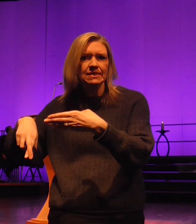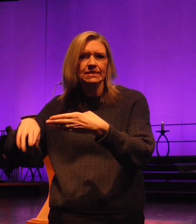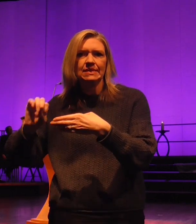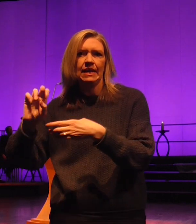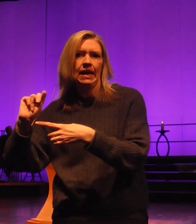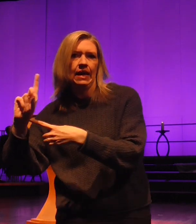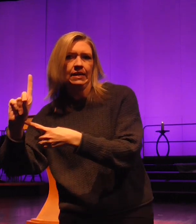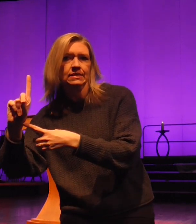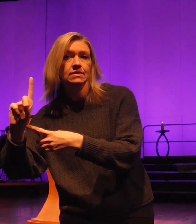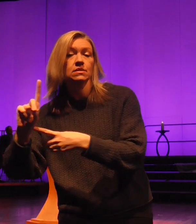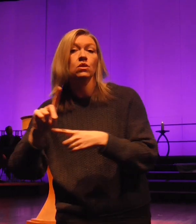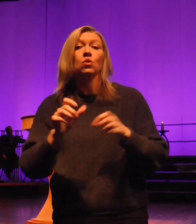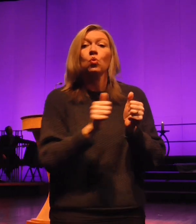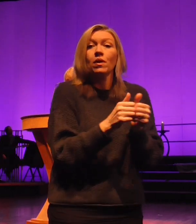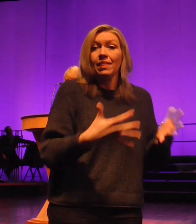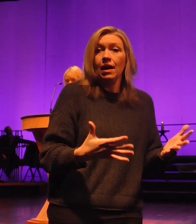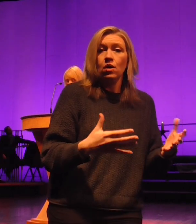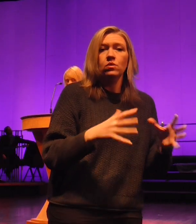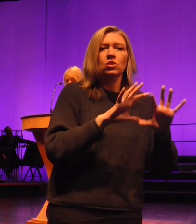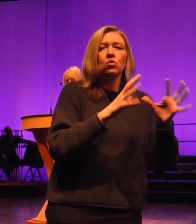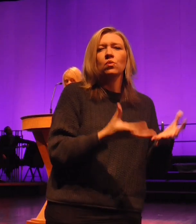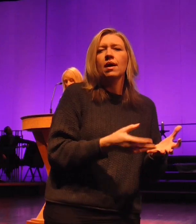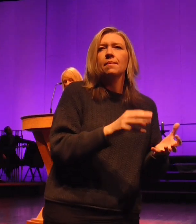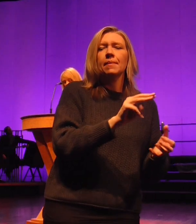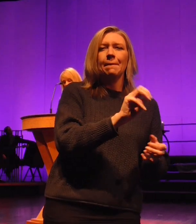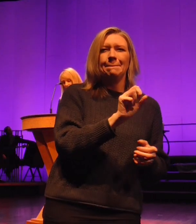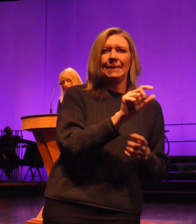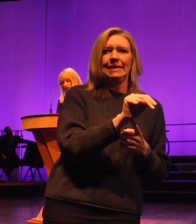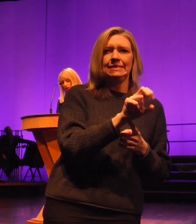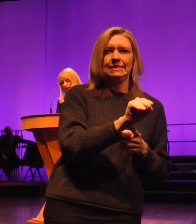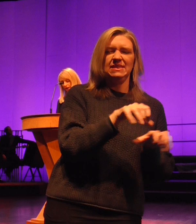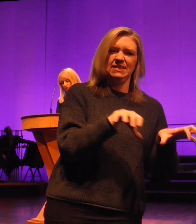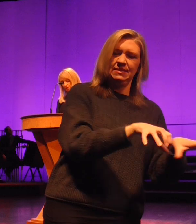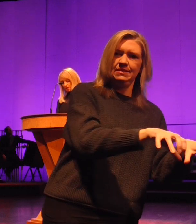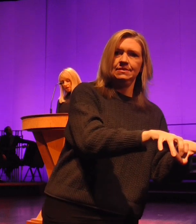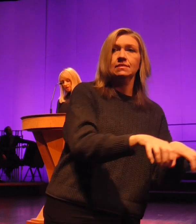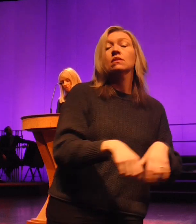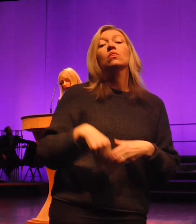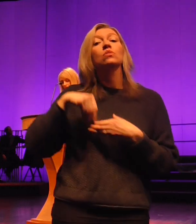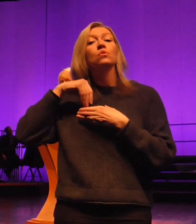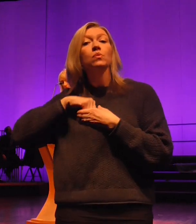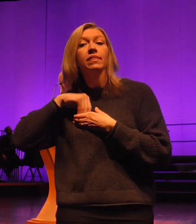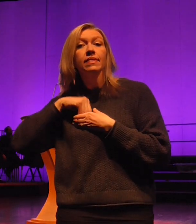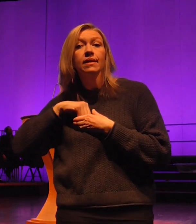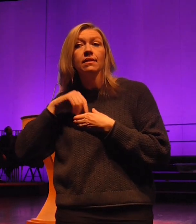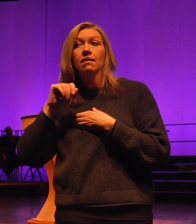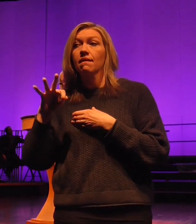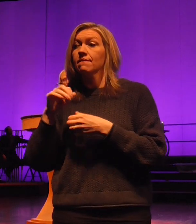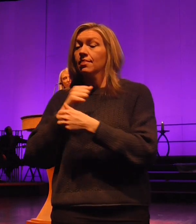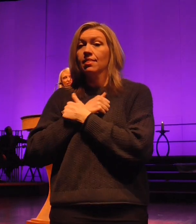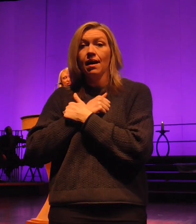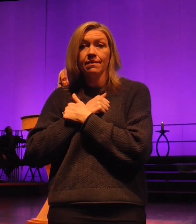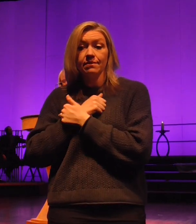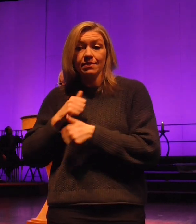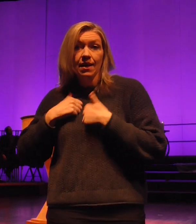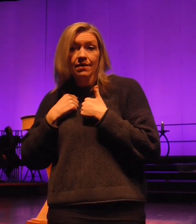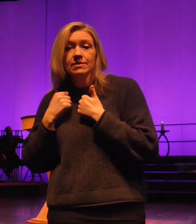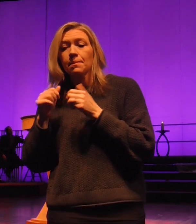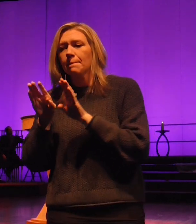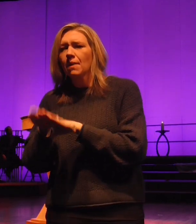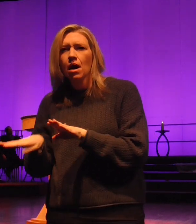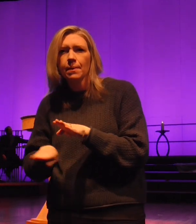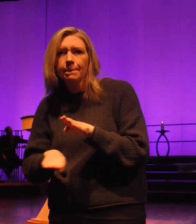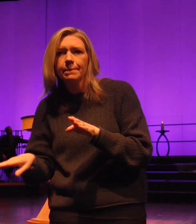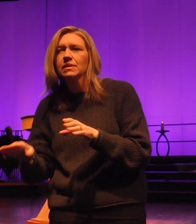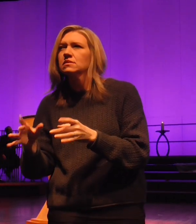without in the realm of means. The within of our lives, the bottom, that realm of spiritual